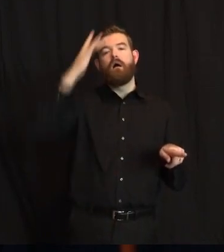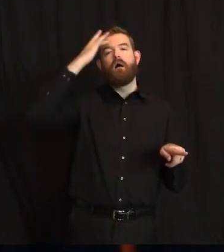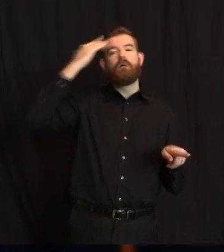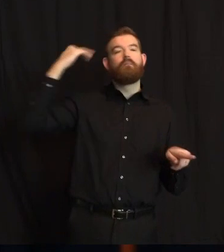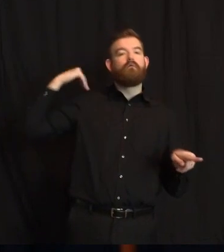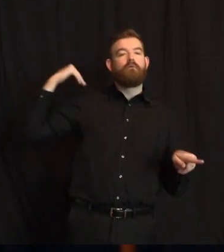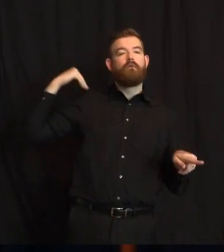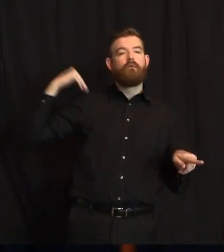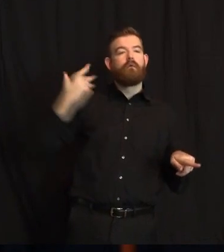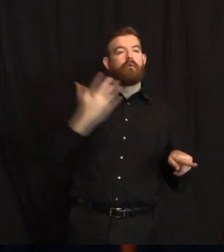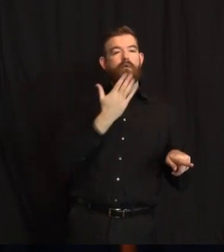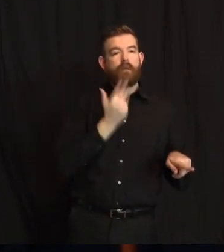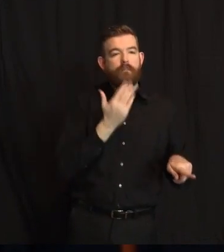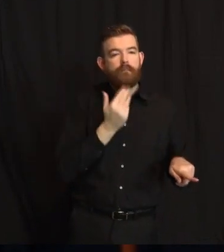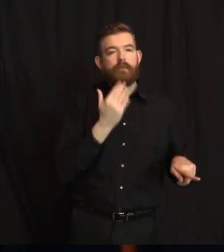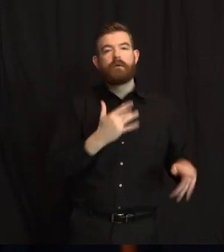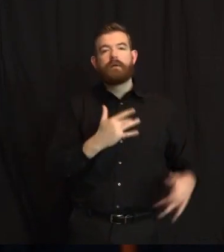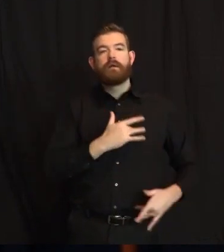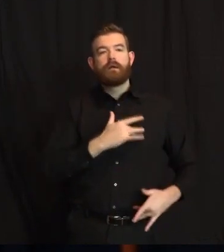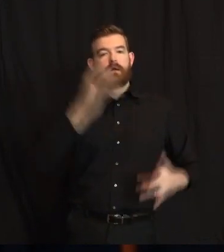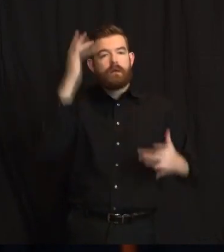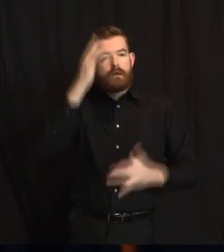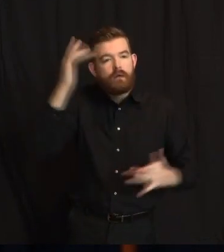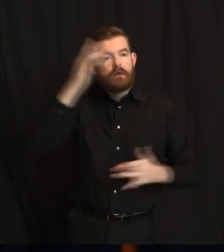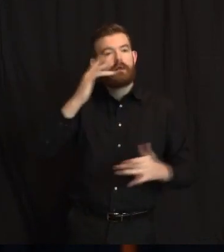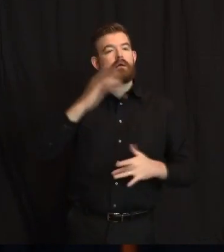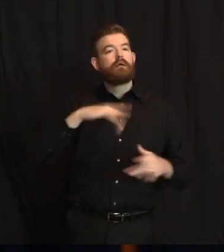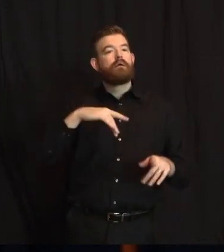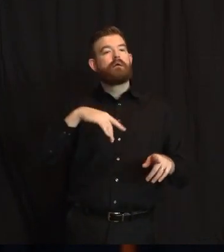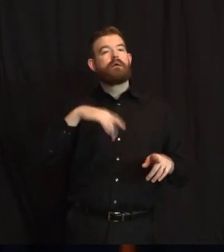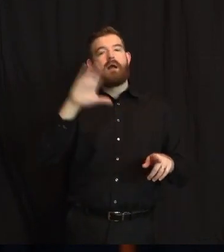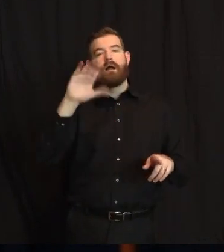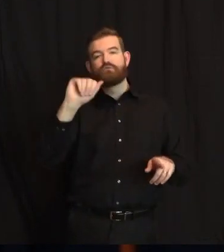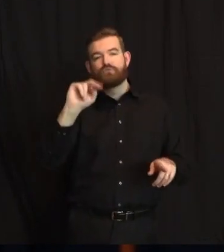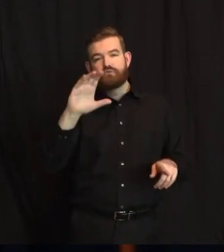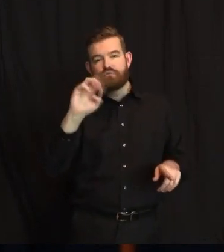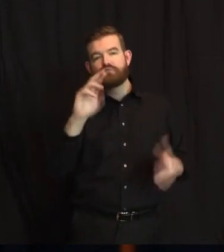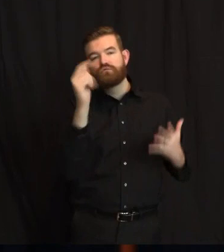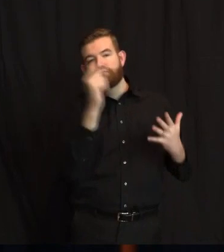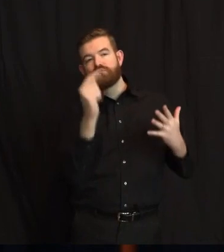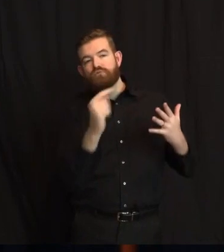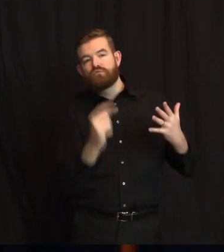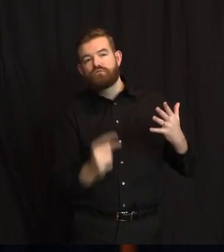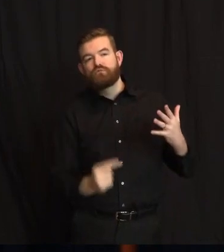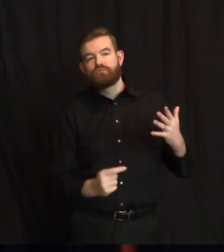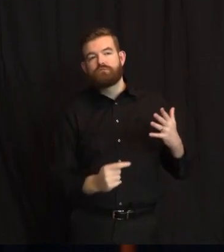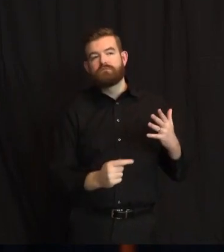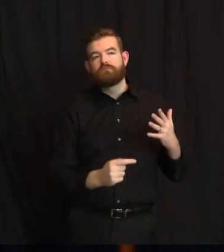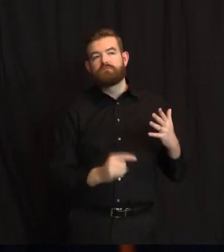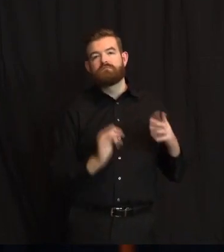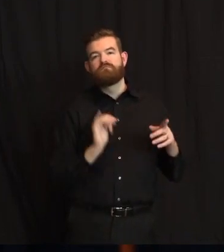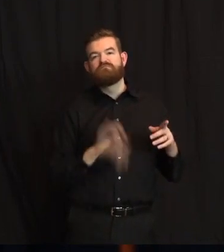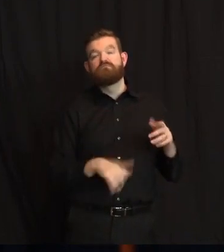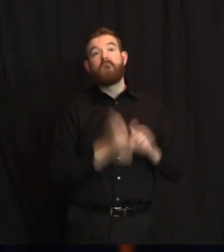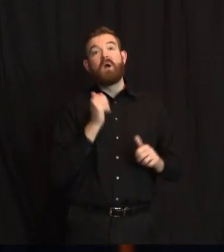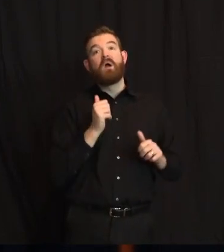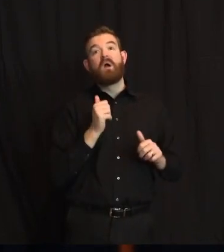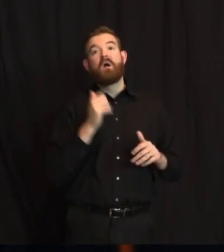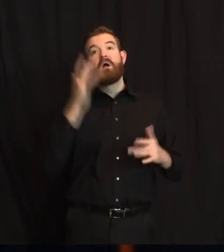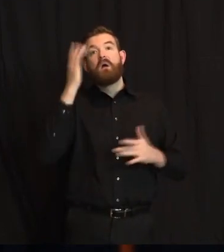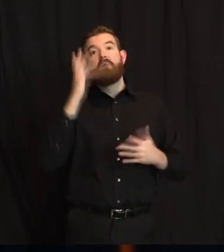cardiovascular disease, cancer being some of the highest reported underlying diseases.